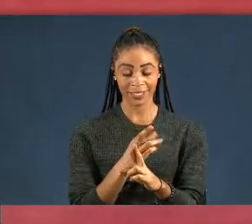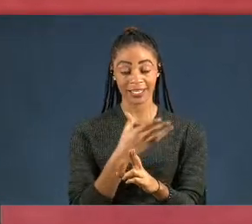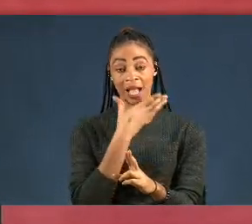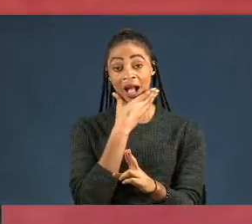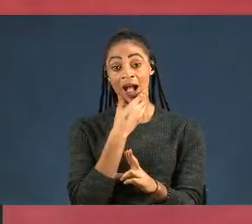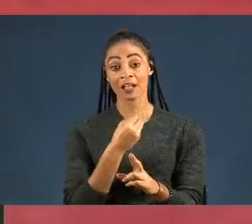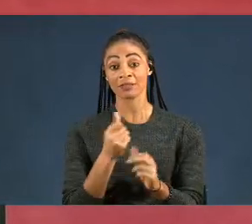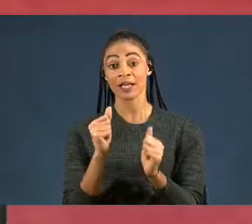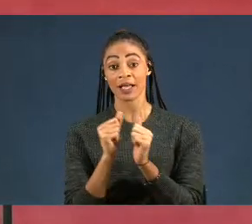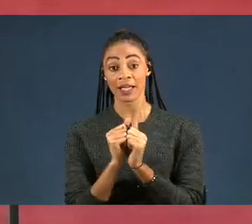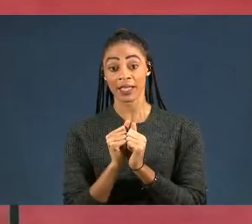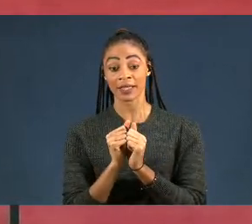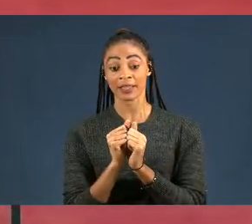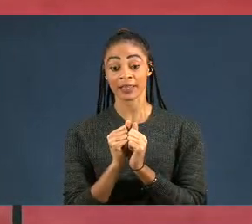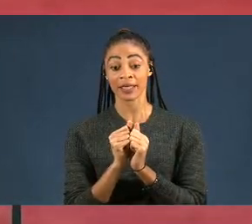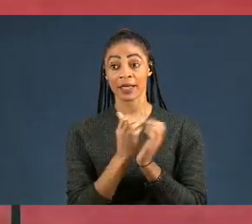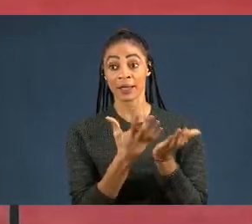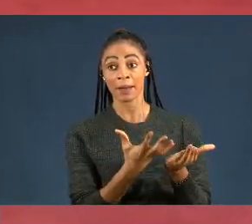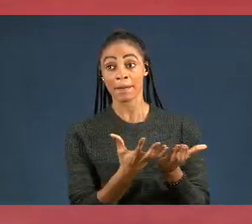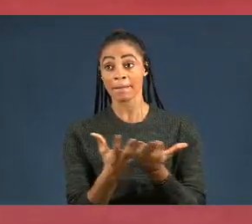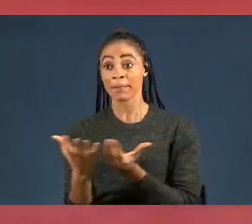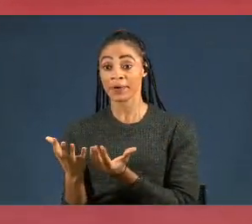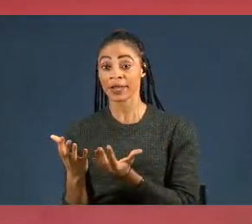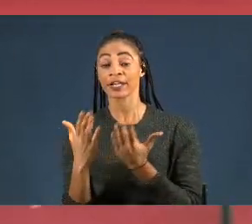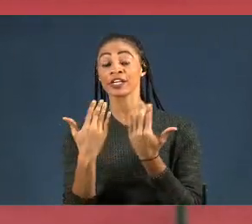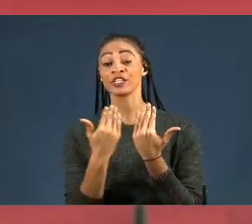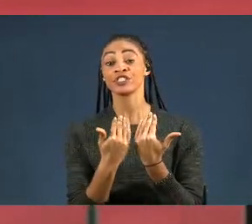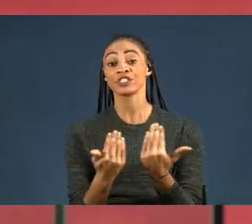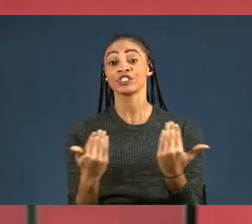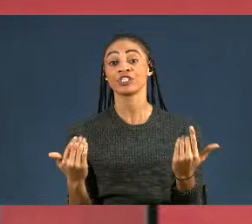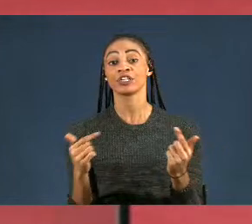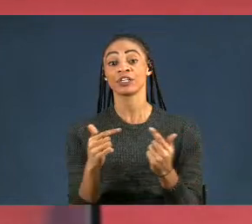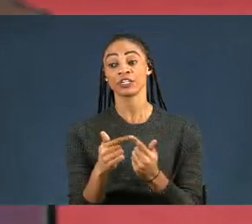them. It is pushing the children to them.